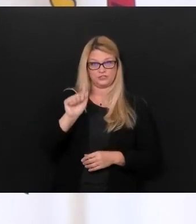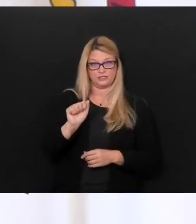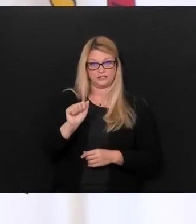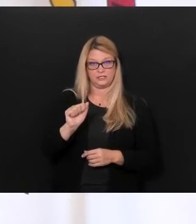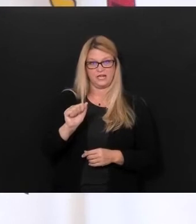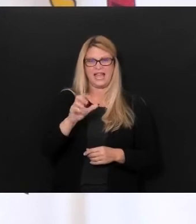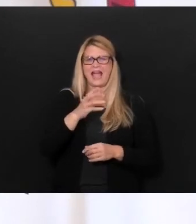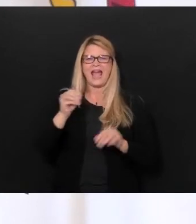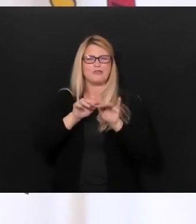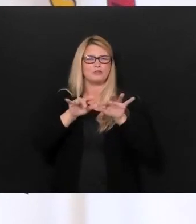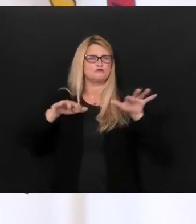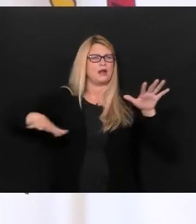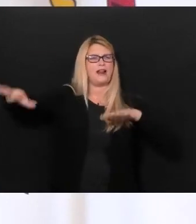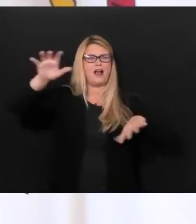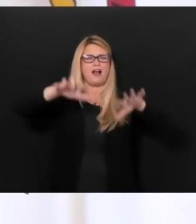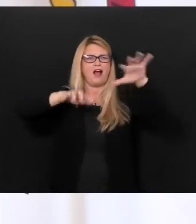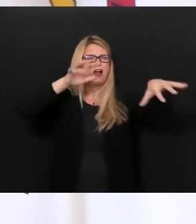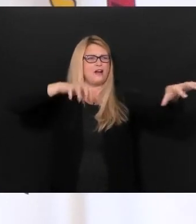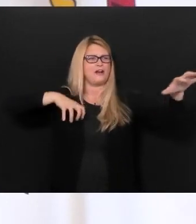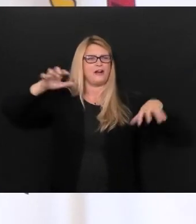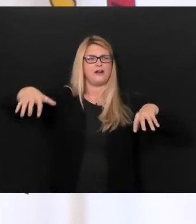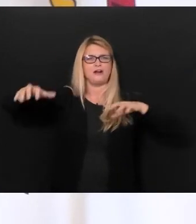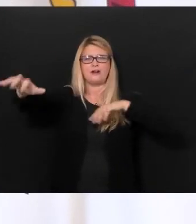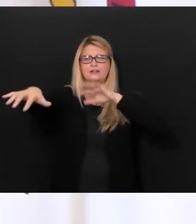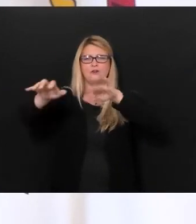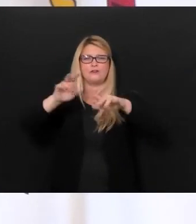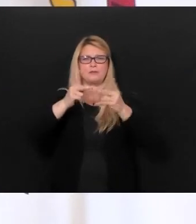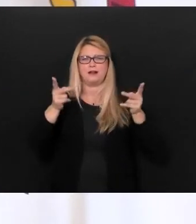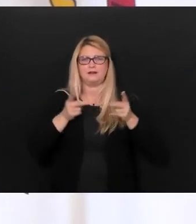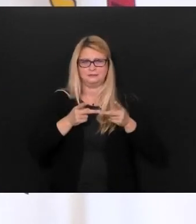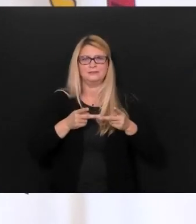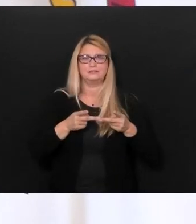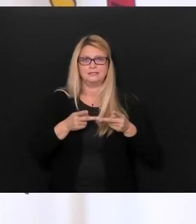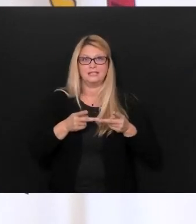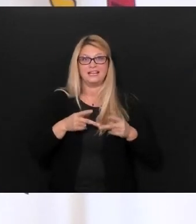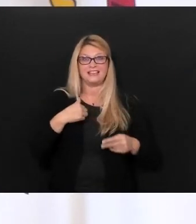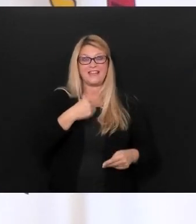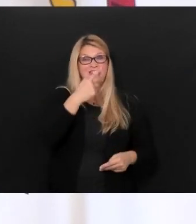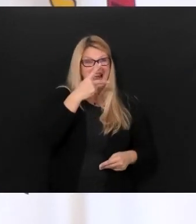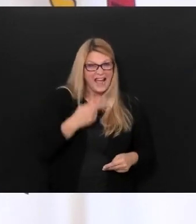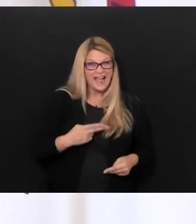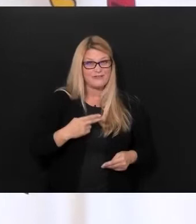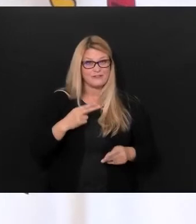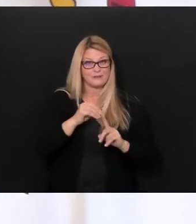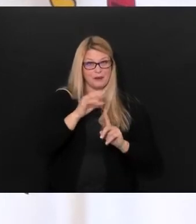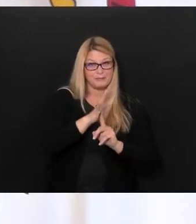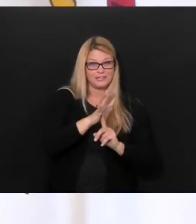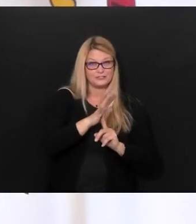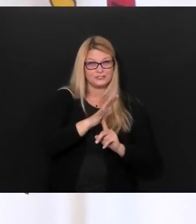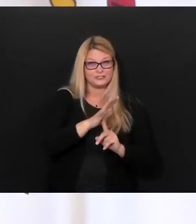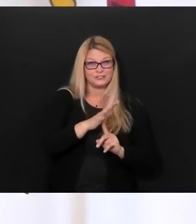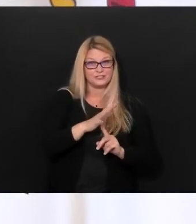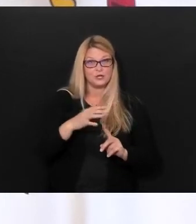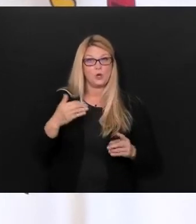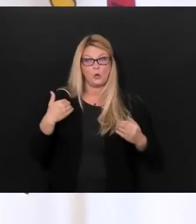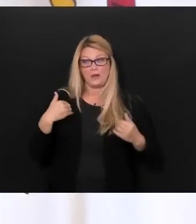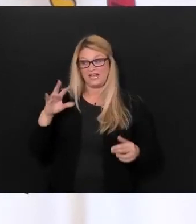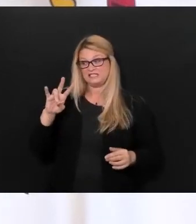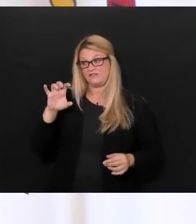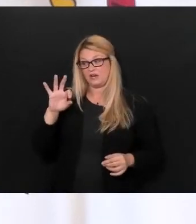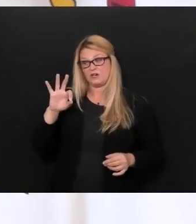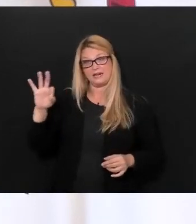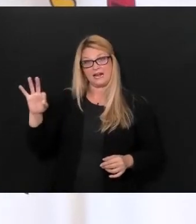spread out all over the place. Half the people that West Virginia has. When we were at